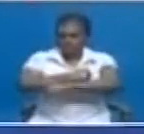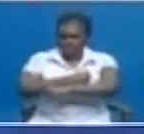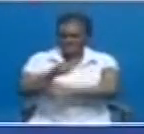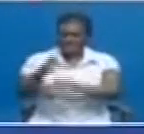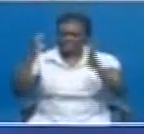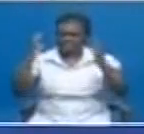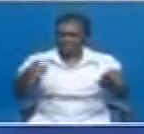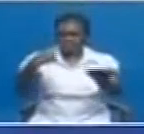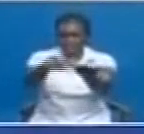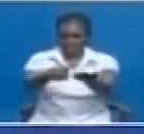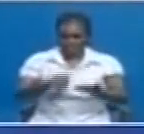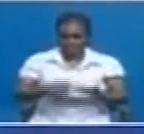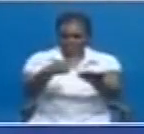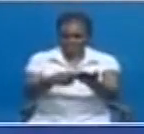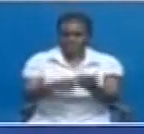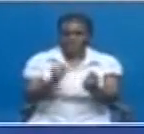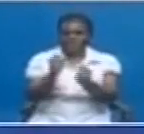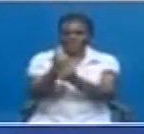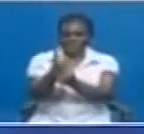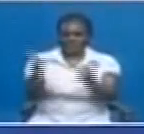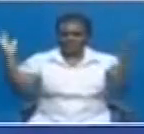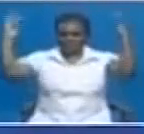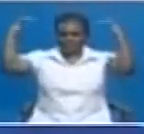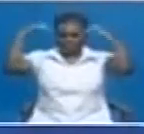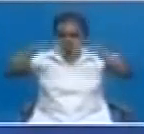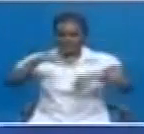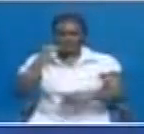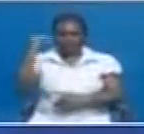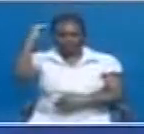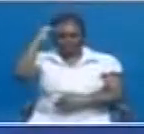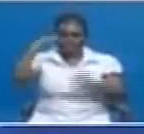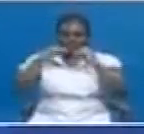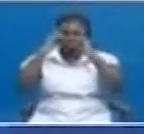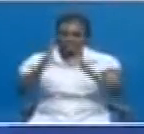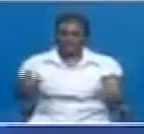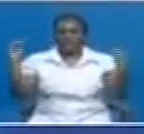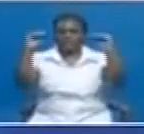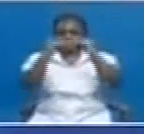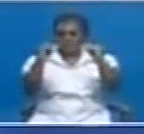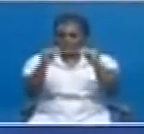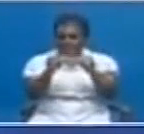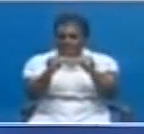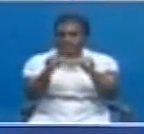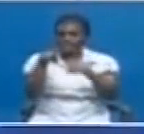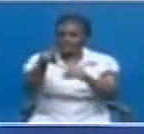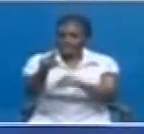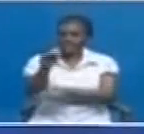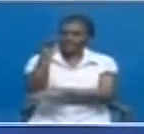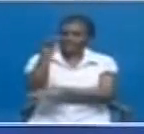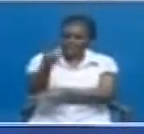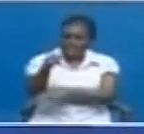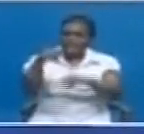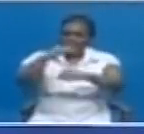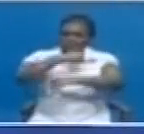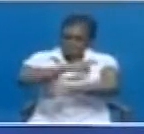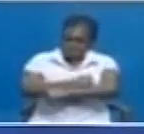of the biggest discussions here in the 11th edition of the Kenya Primary Schools Heads Association's meeting. And there are unanimous calls that those schools